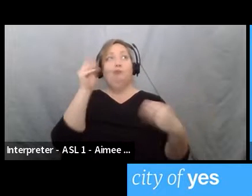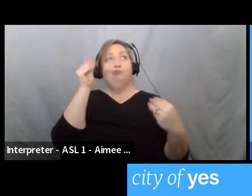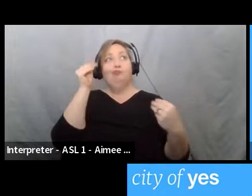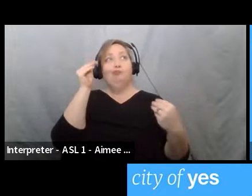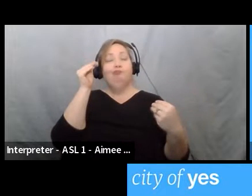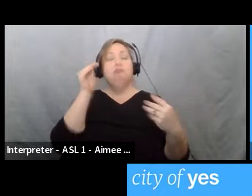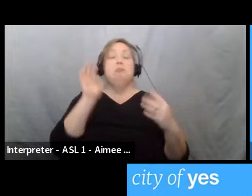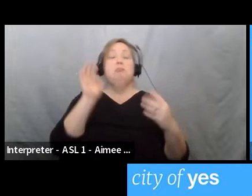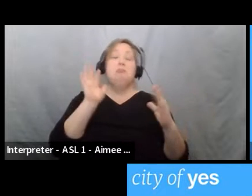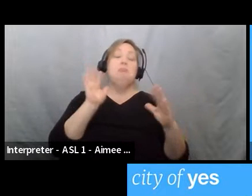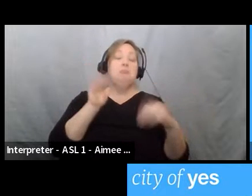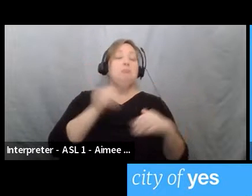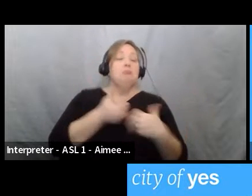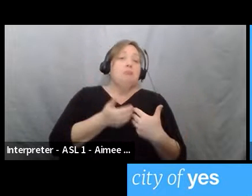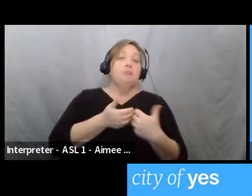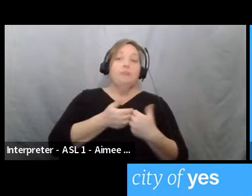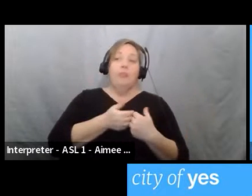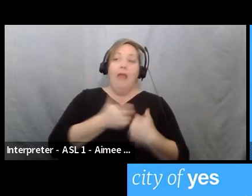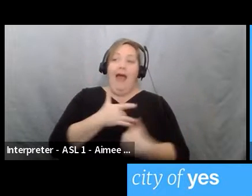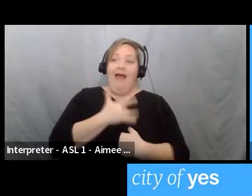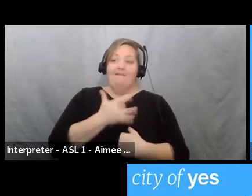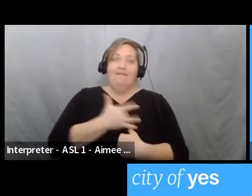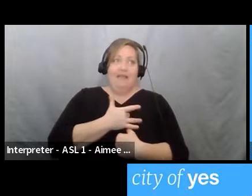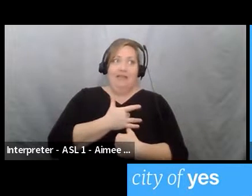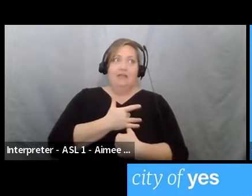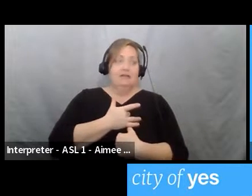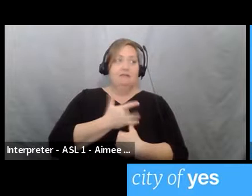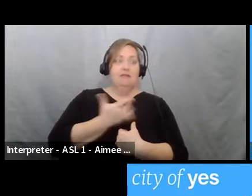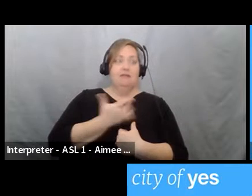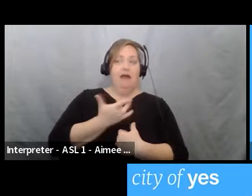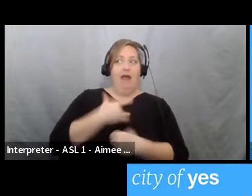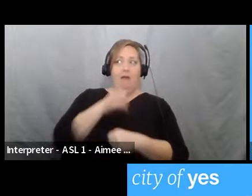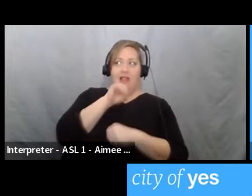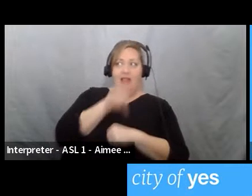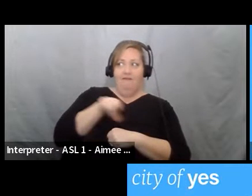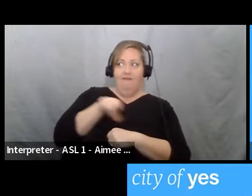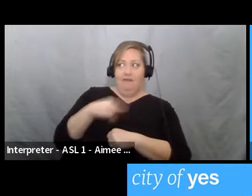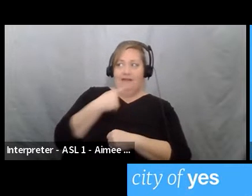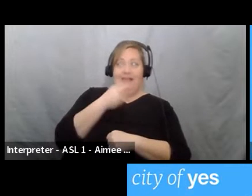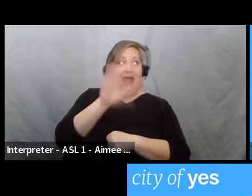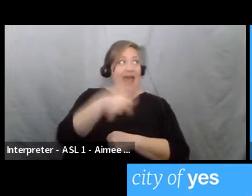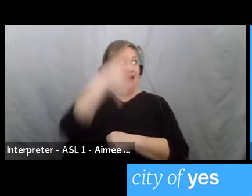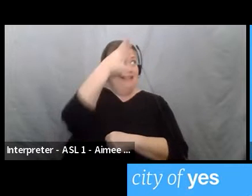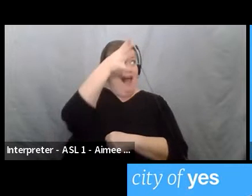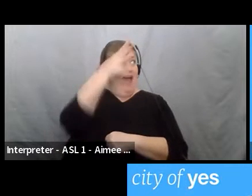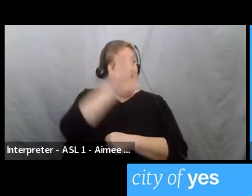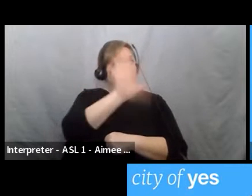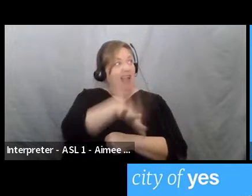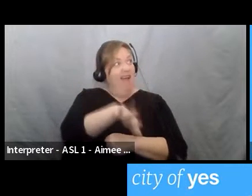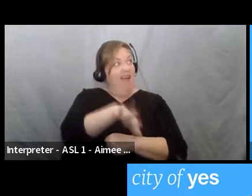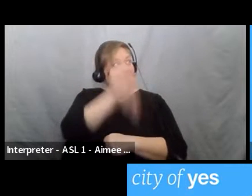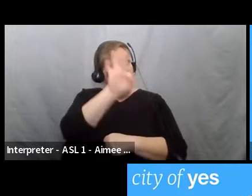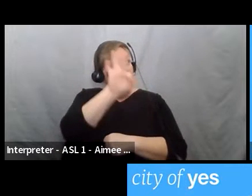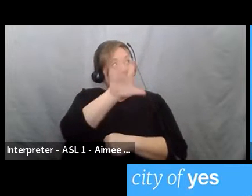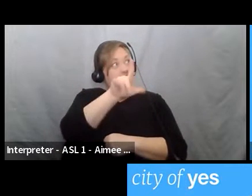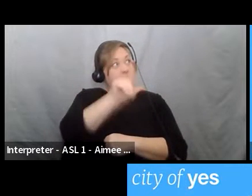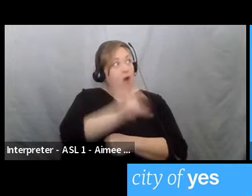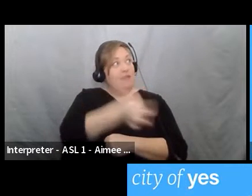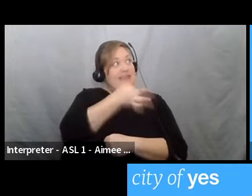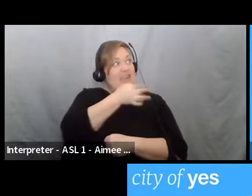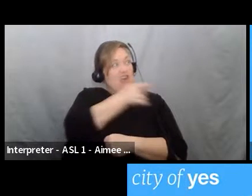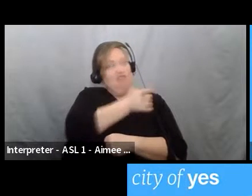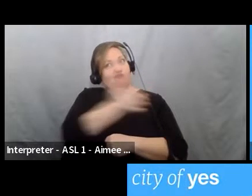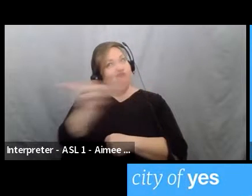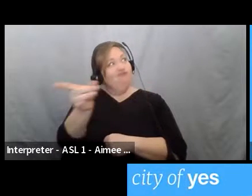feel I would definitely love for him to be able to say, hey, Dad, I found an apartment down the street, or I found an apartment